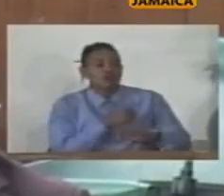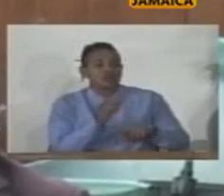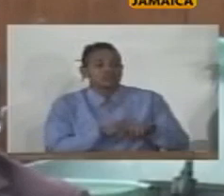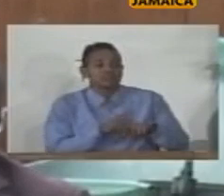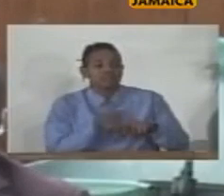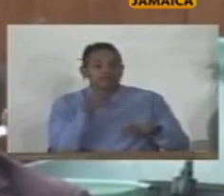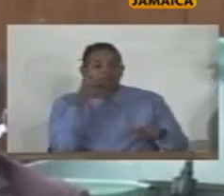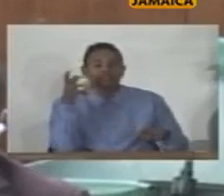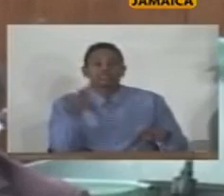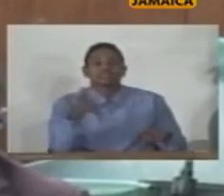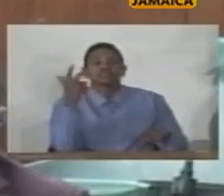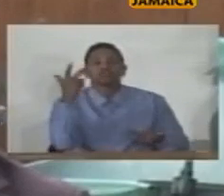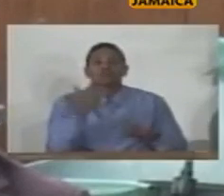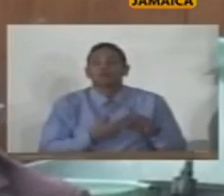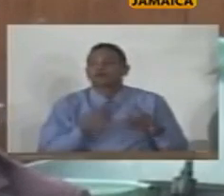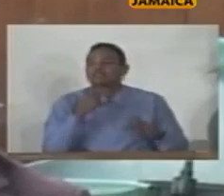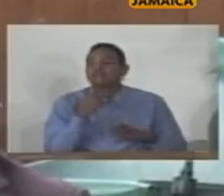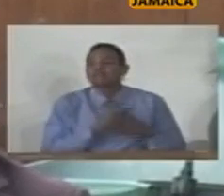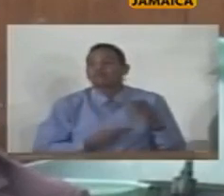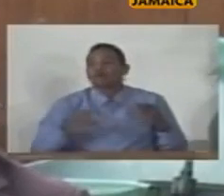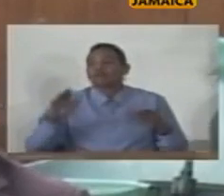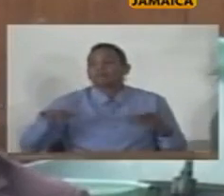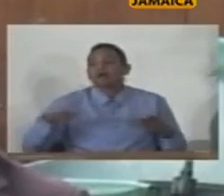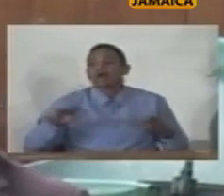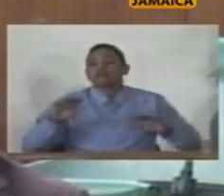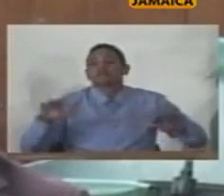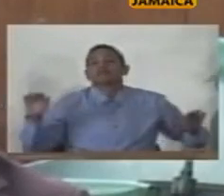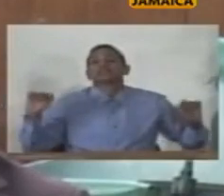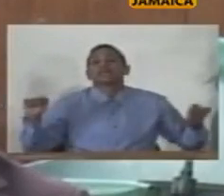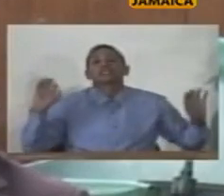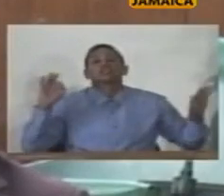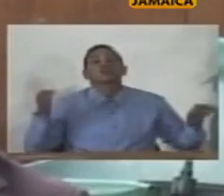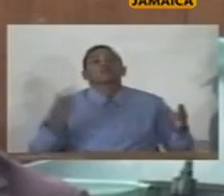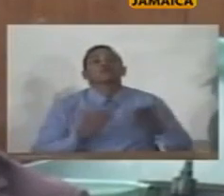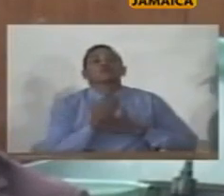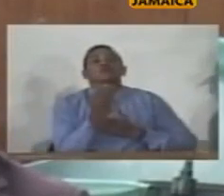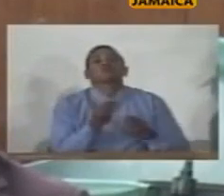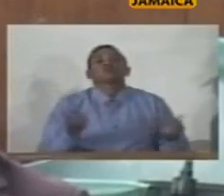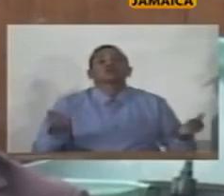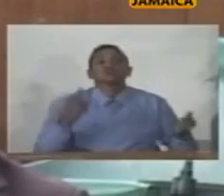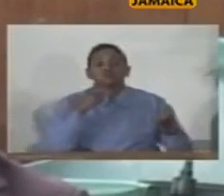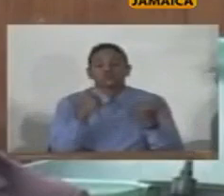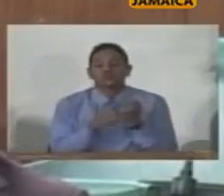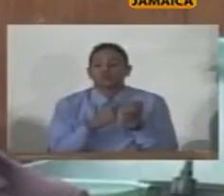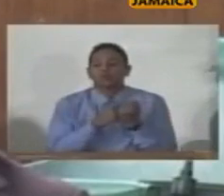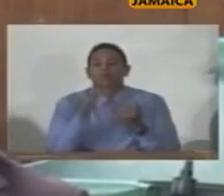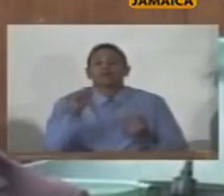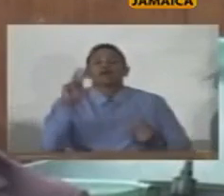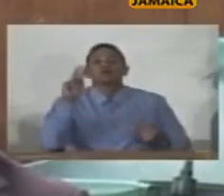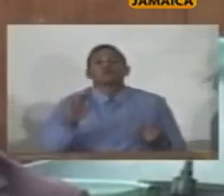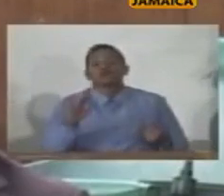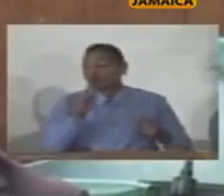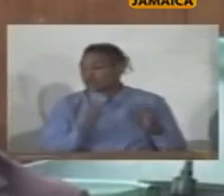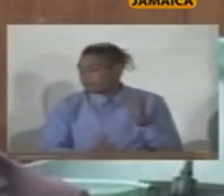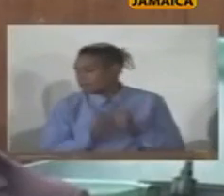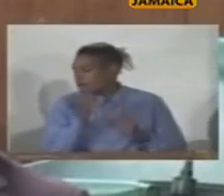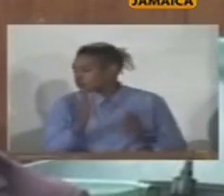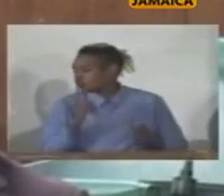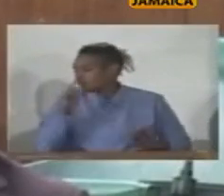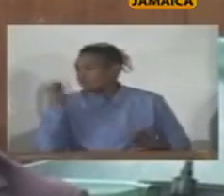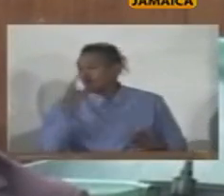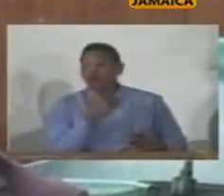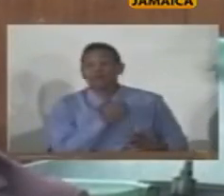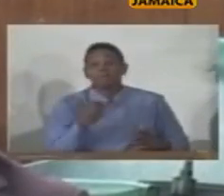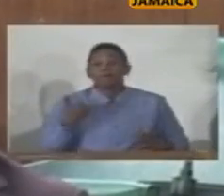3 months, as both Houses of Parliament may determine by a resolution supported by a 2/3 majority of all members